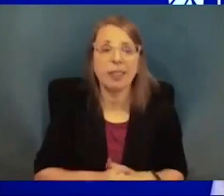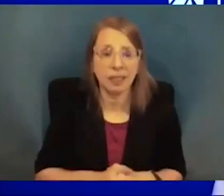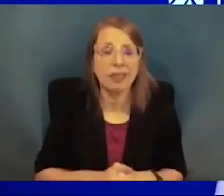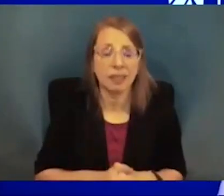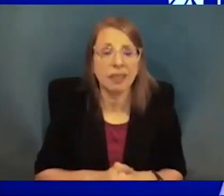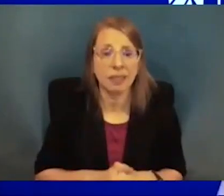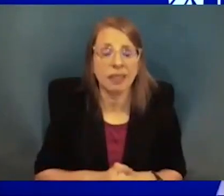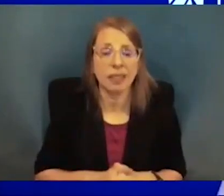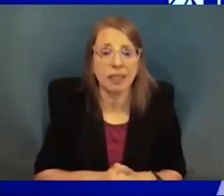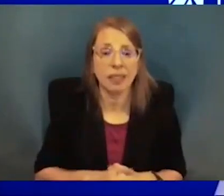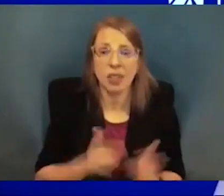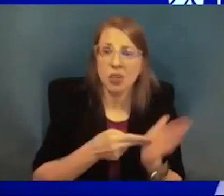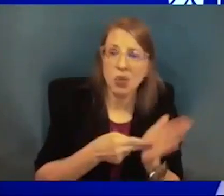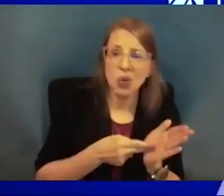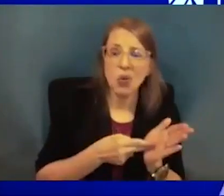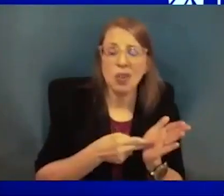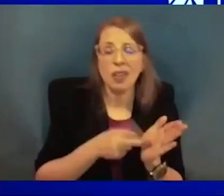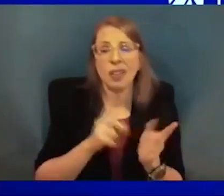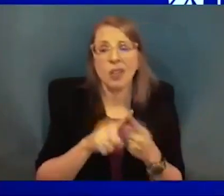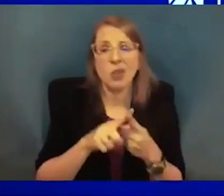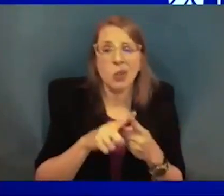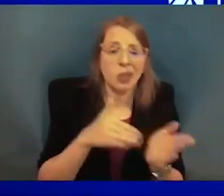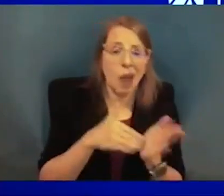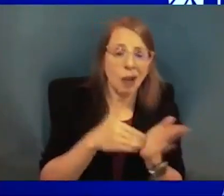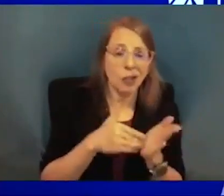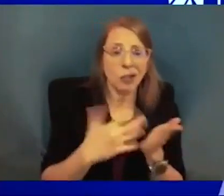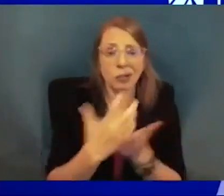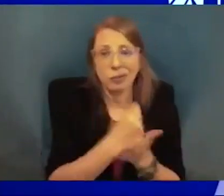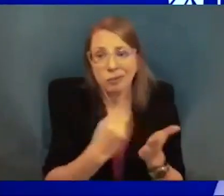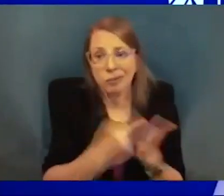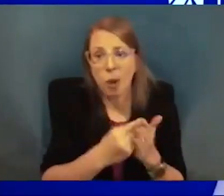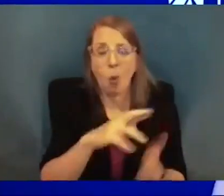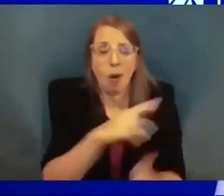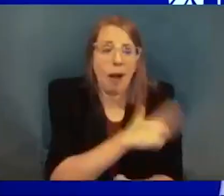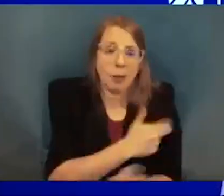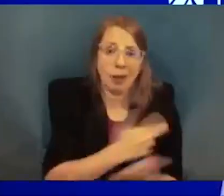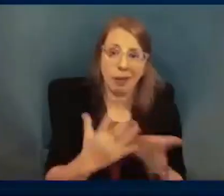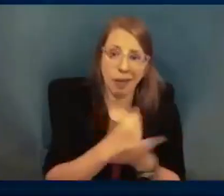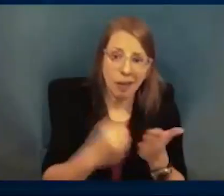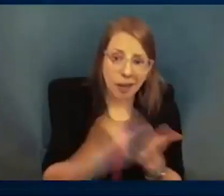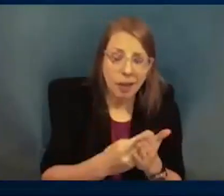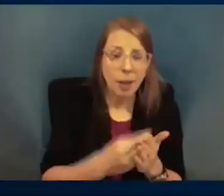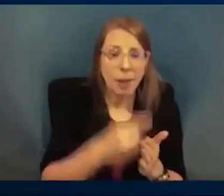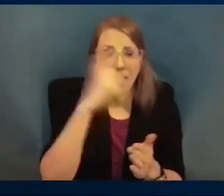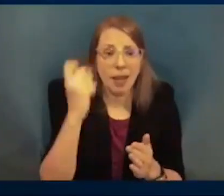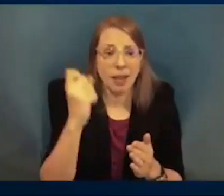or the physicians making more money because of COVID-19.